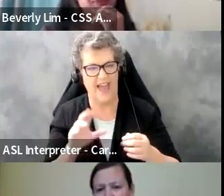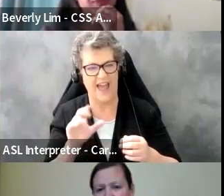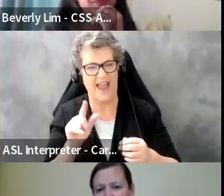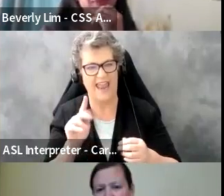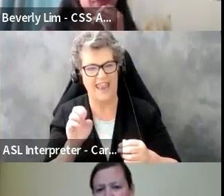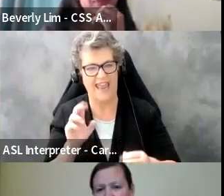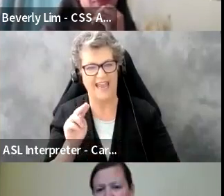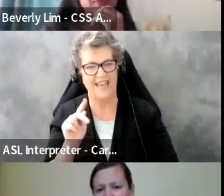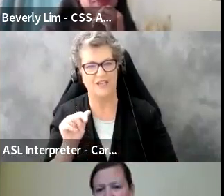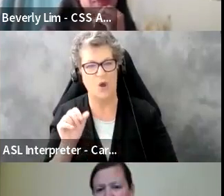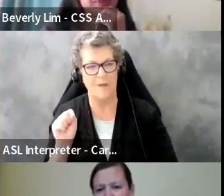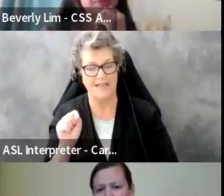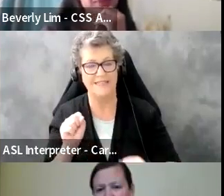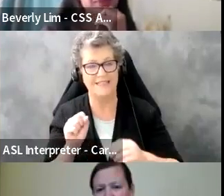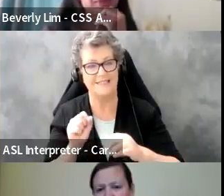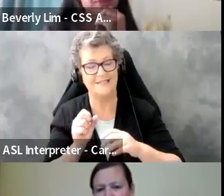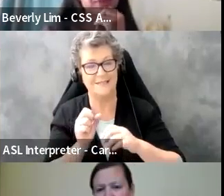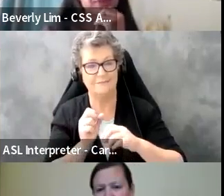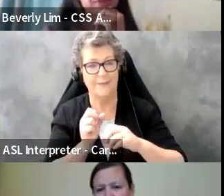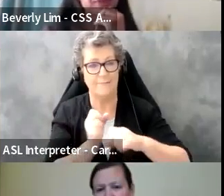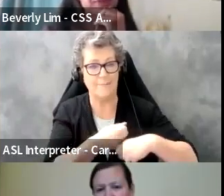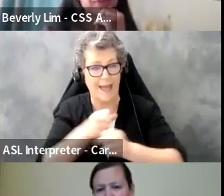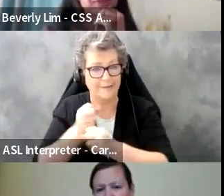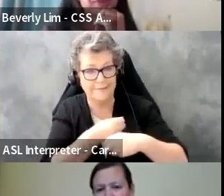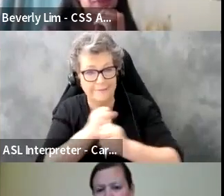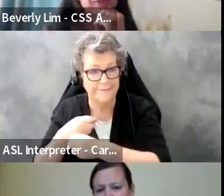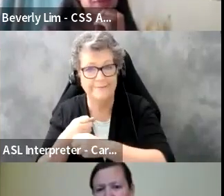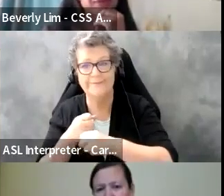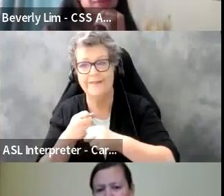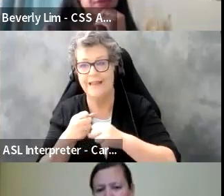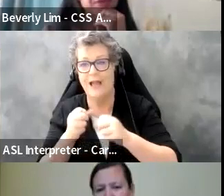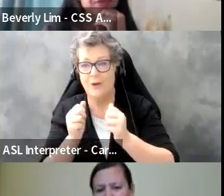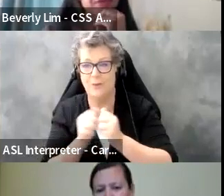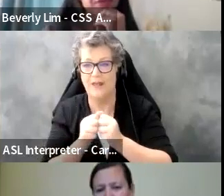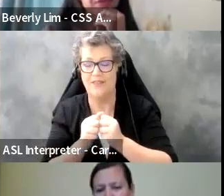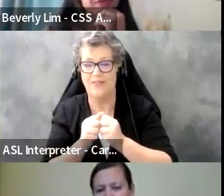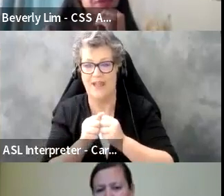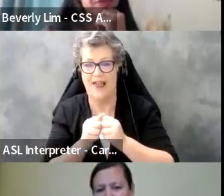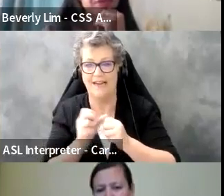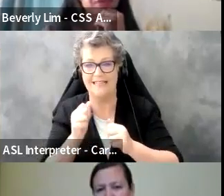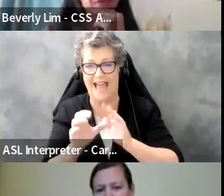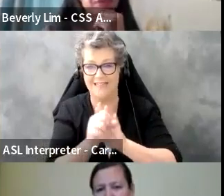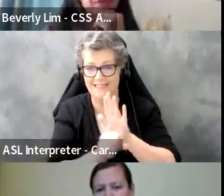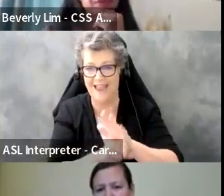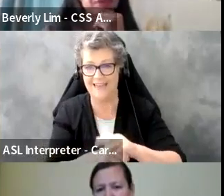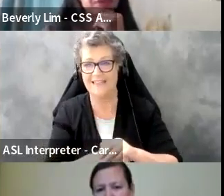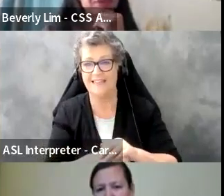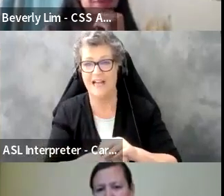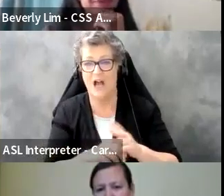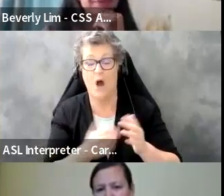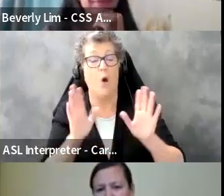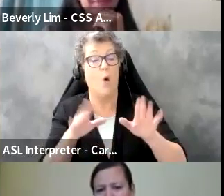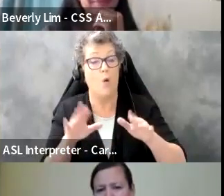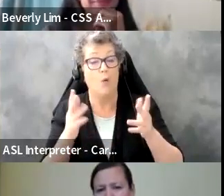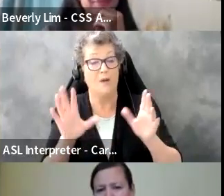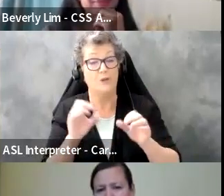kayaking and paddle with Sac State that we've done. We've had some museum trips coming up. So our ranch, we do